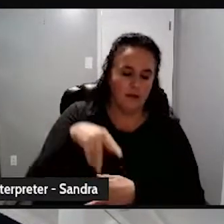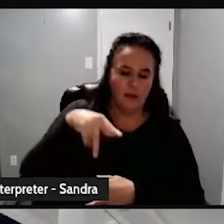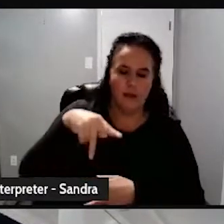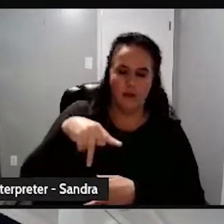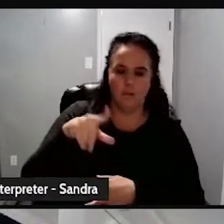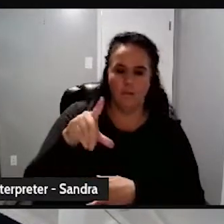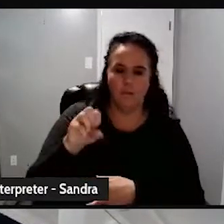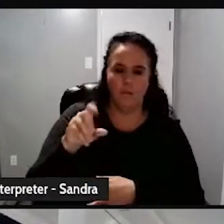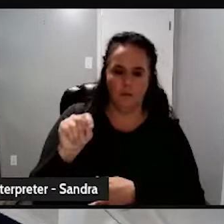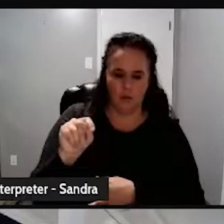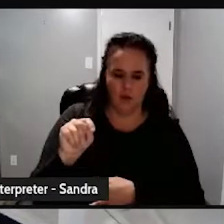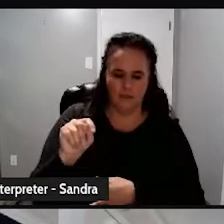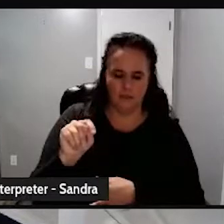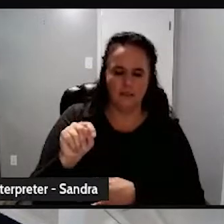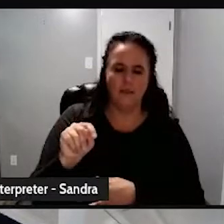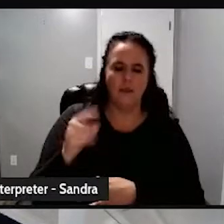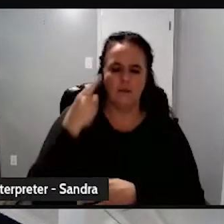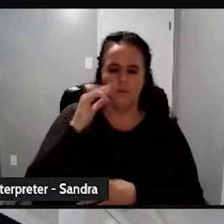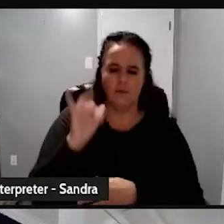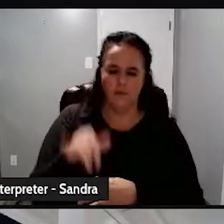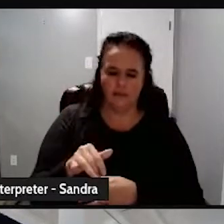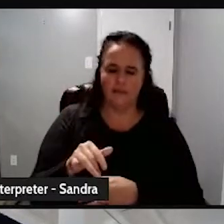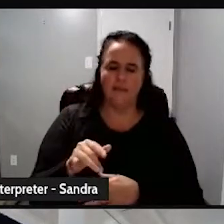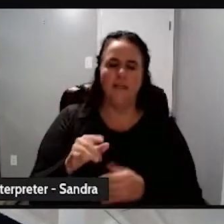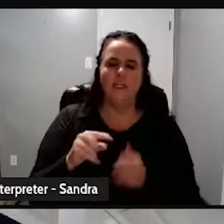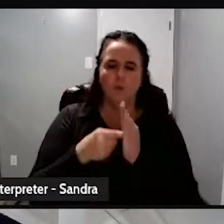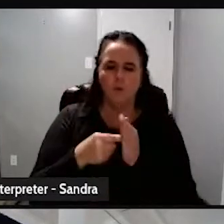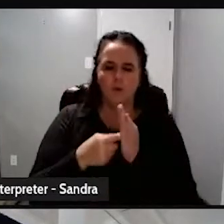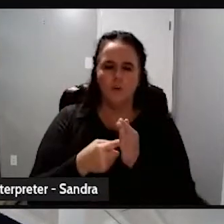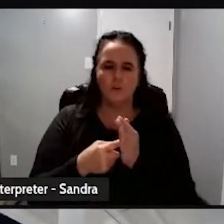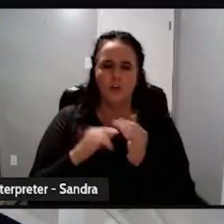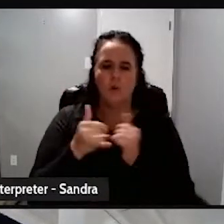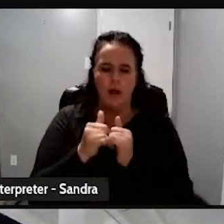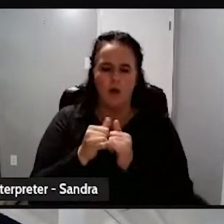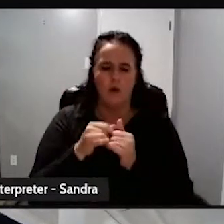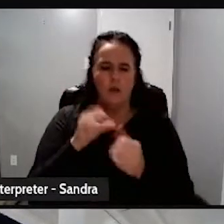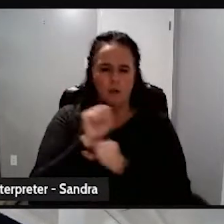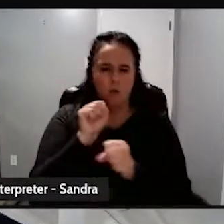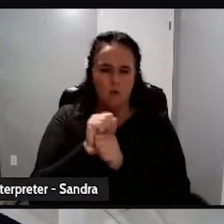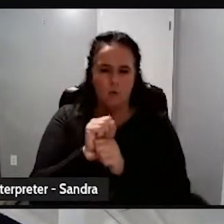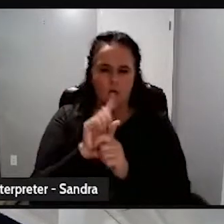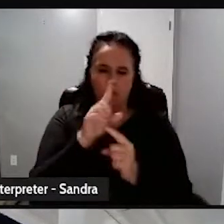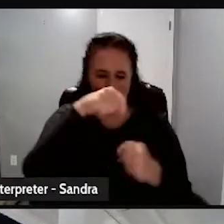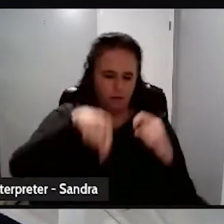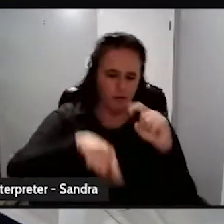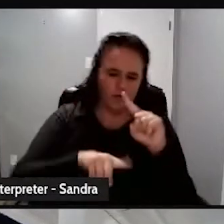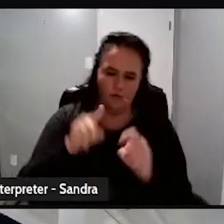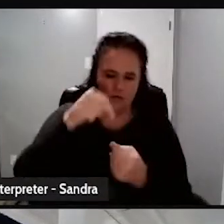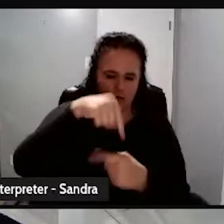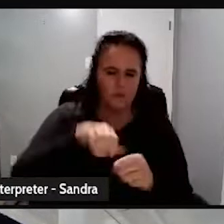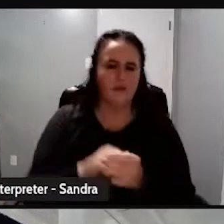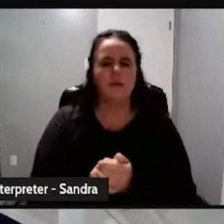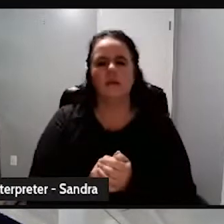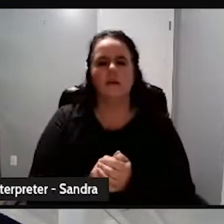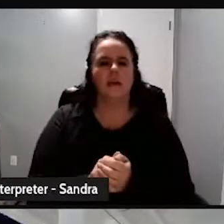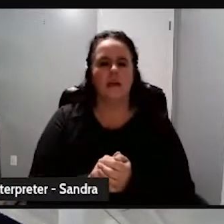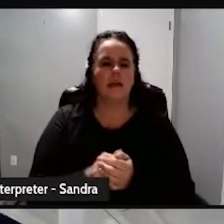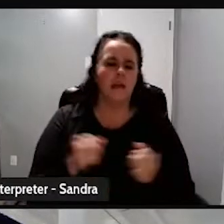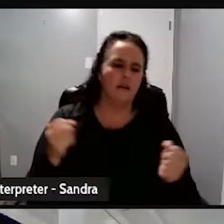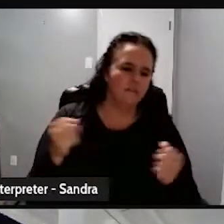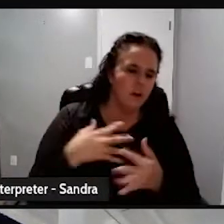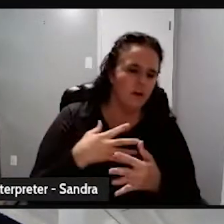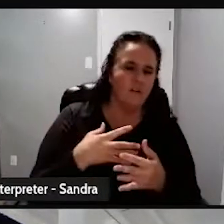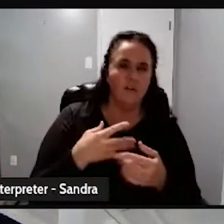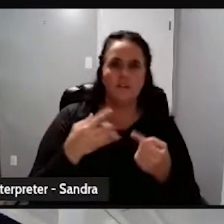glass brain. Frustrated, angry, amused, fearful, triumphant, defiant. After researching